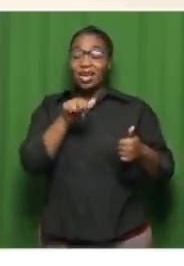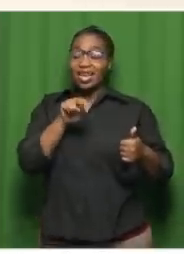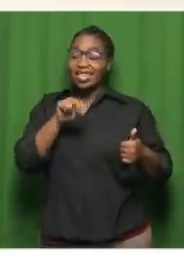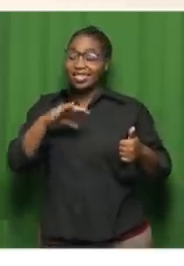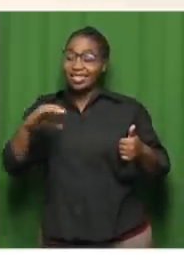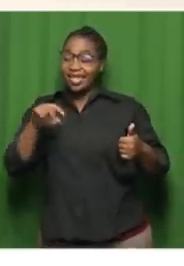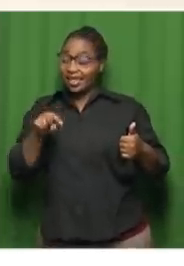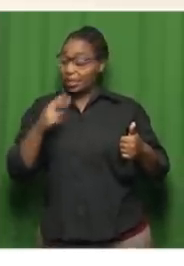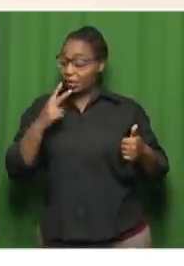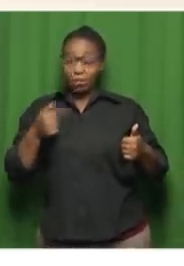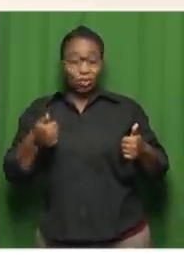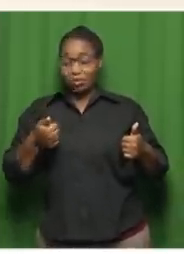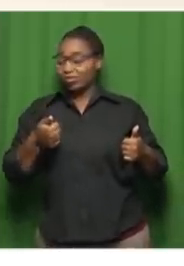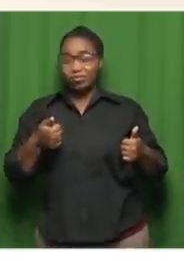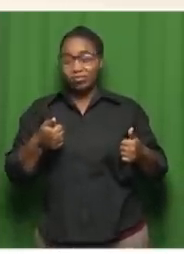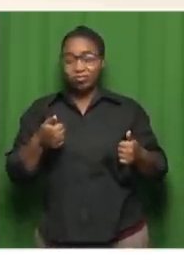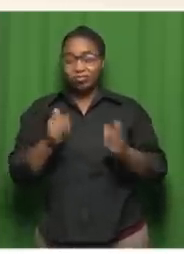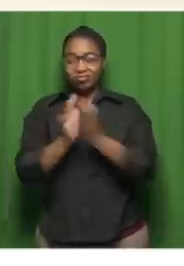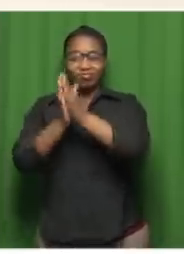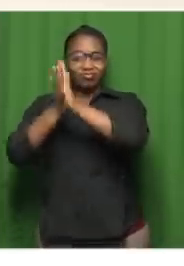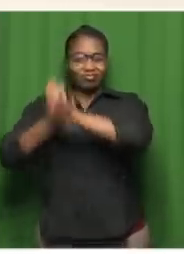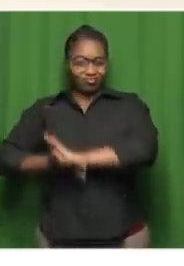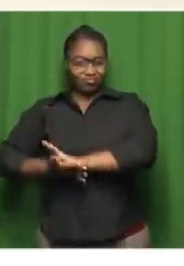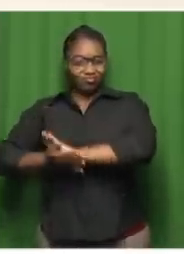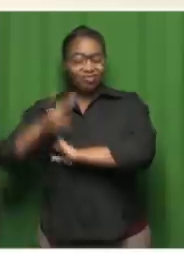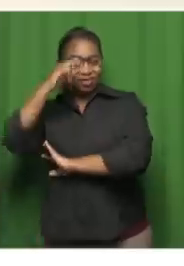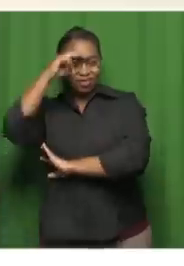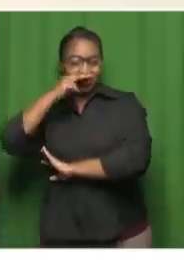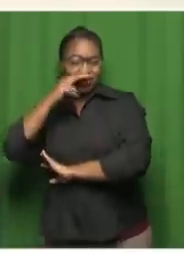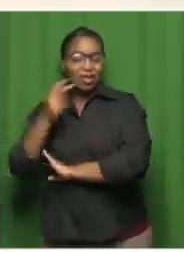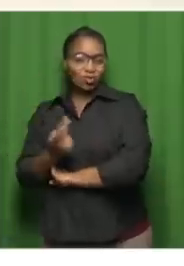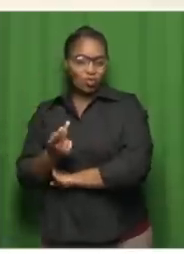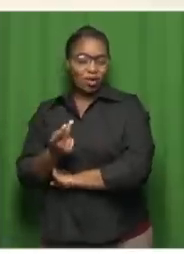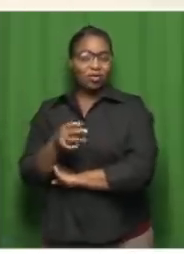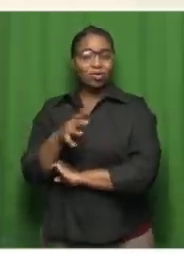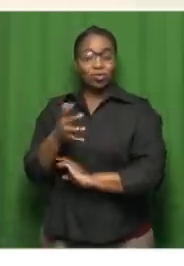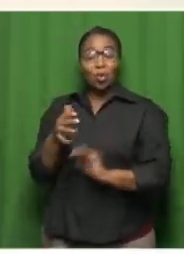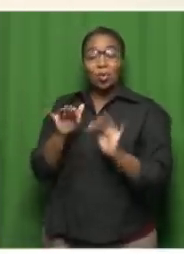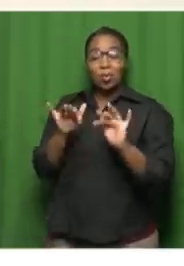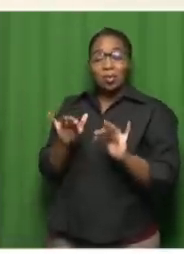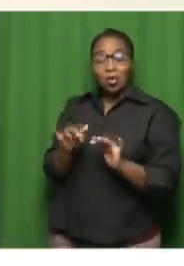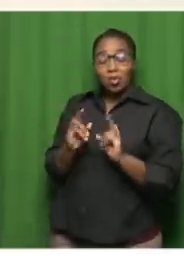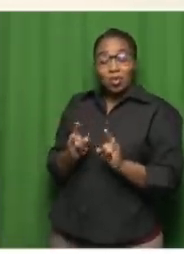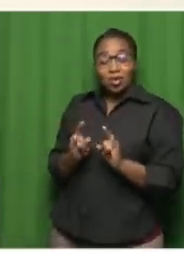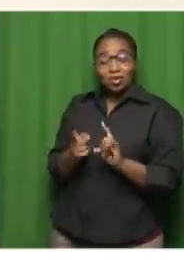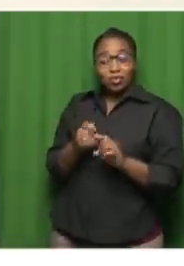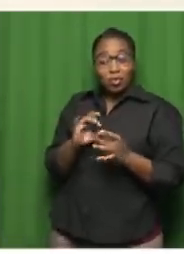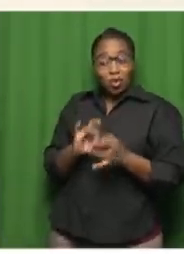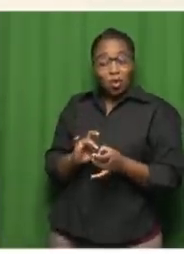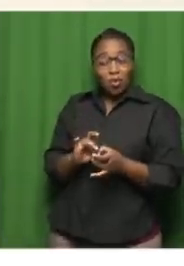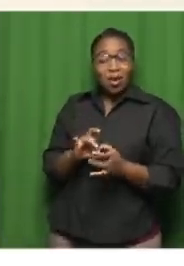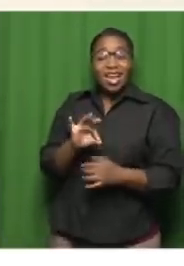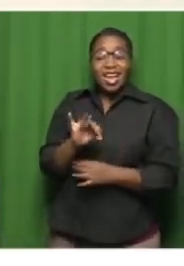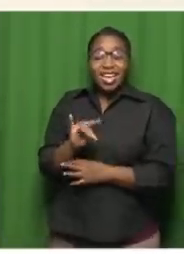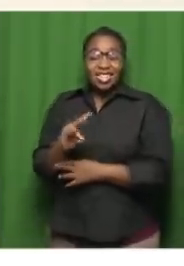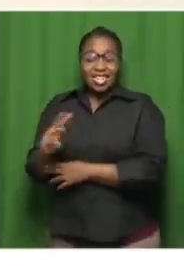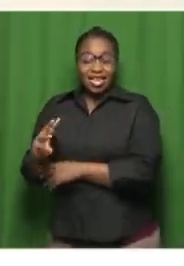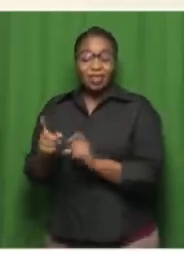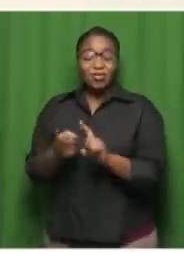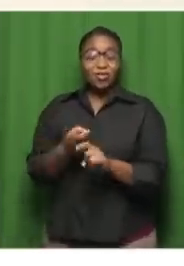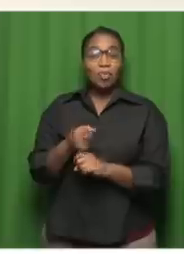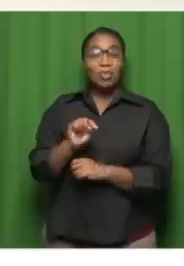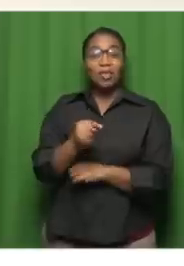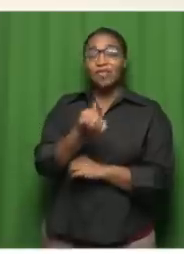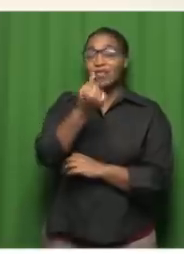And Leanne and the viewers, each day from the 1st of January 2023